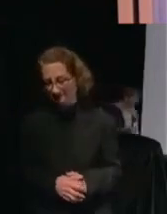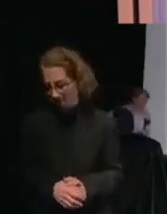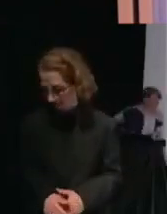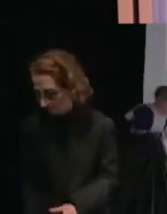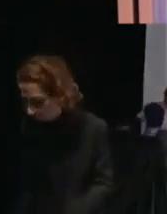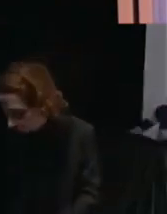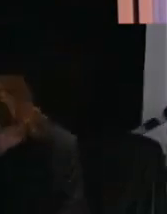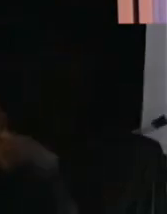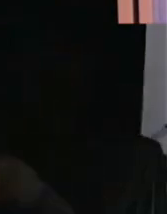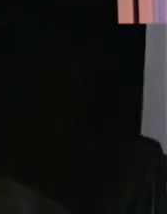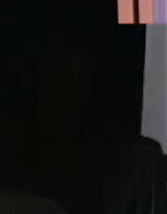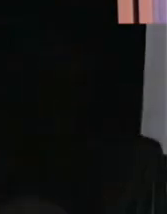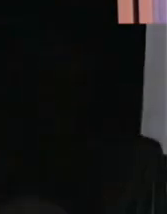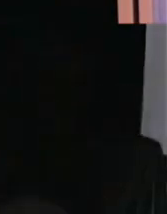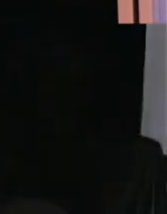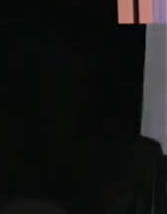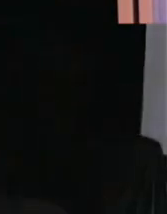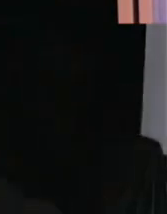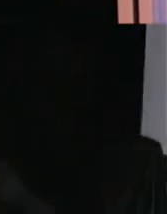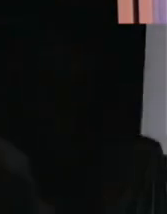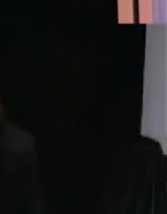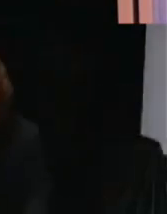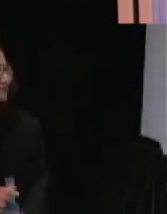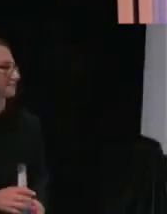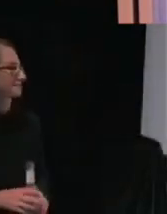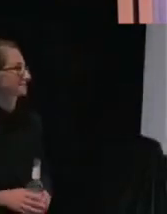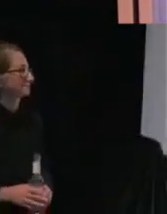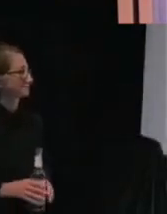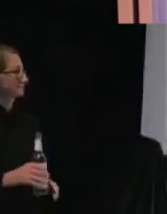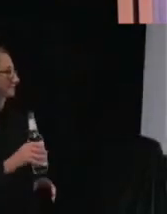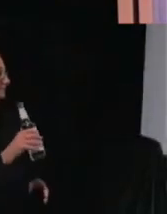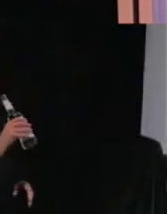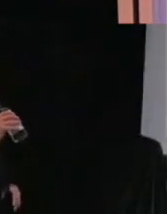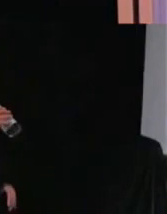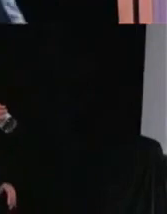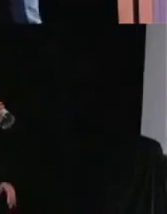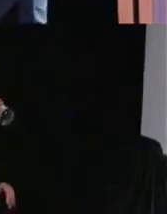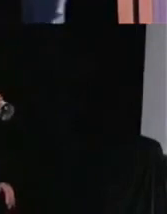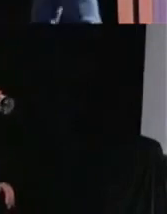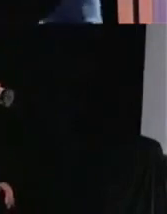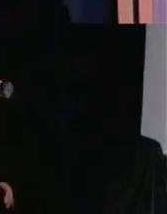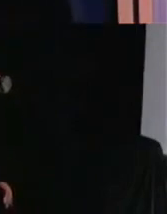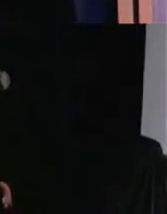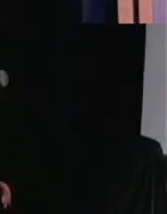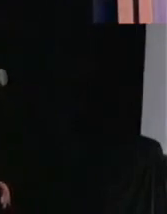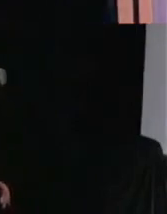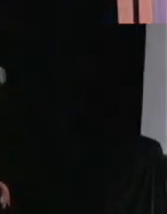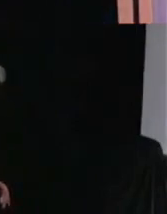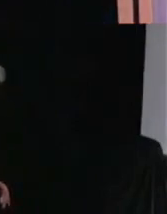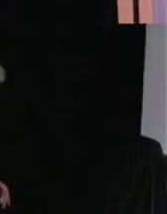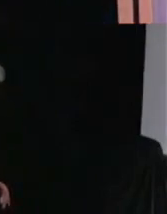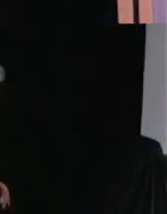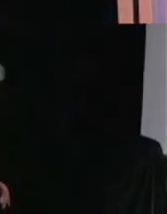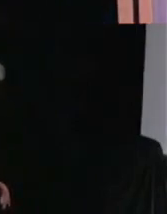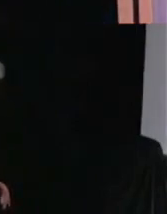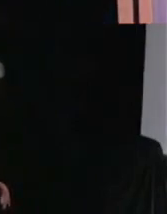her a warm round of applause. We're running just a little late, so we're going to try to do this in 25 minutes. Let's see if we